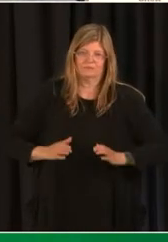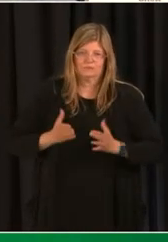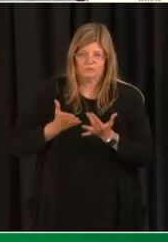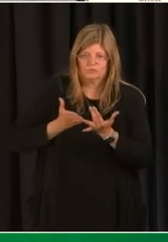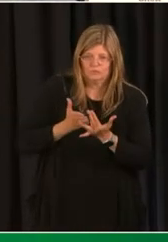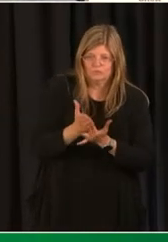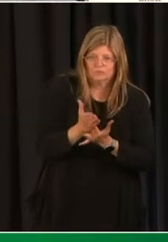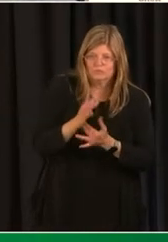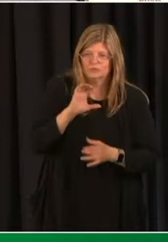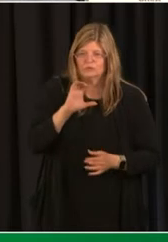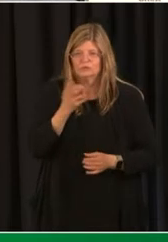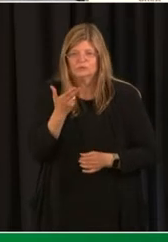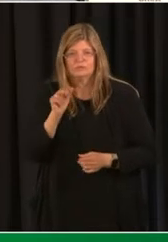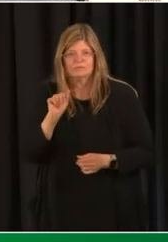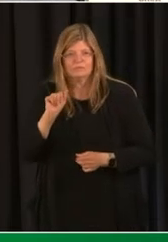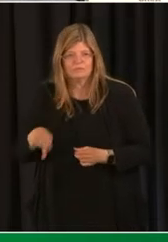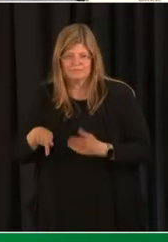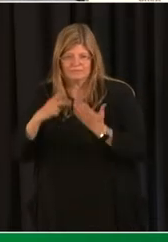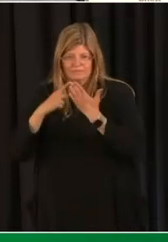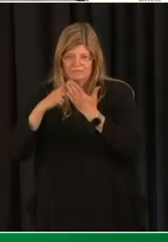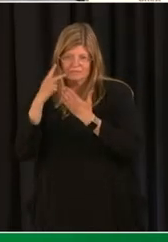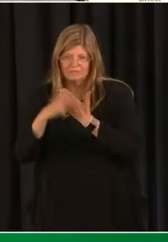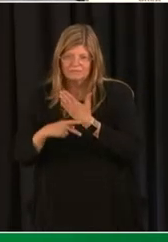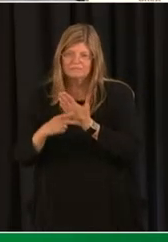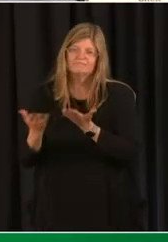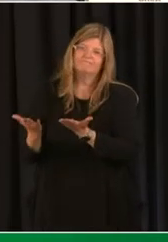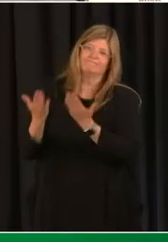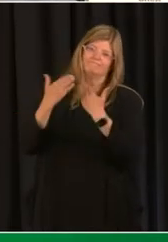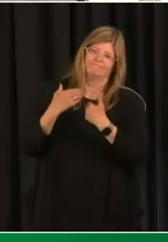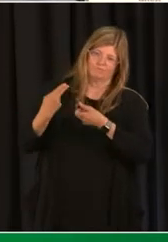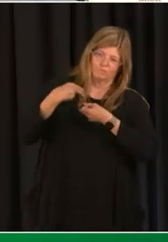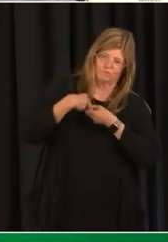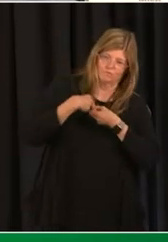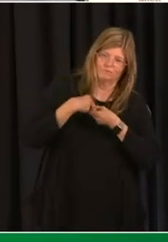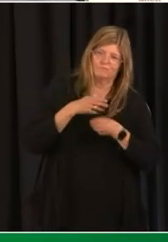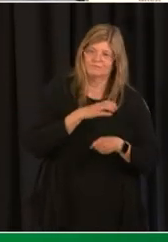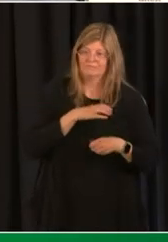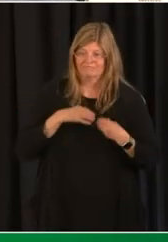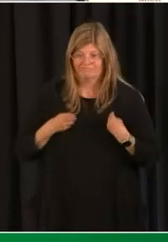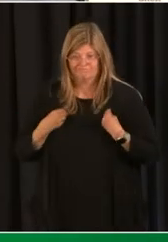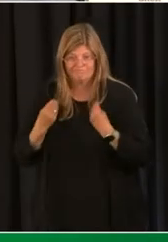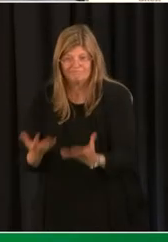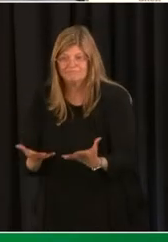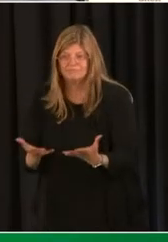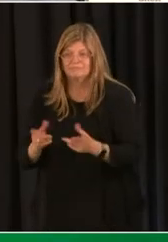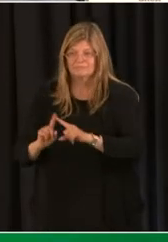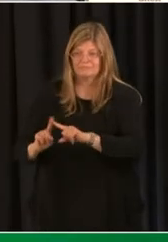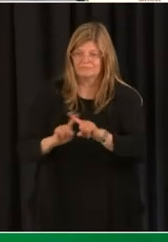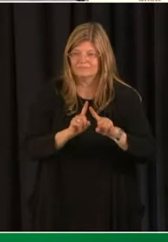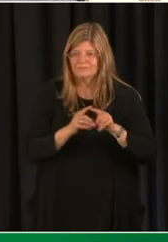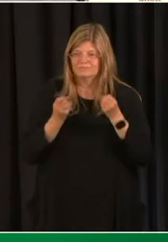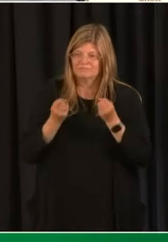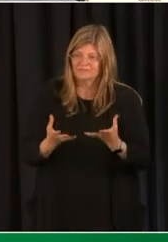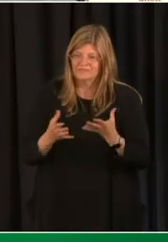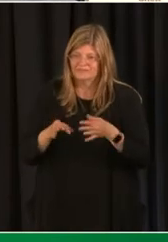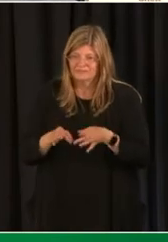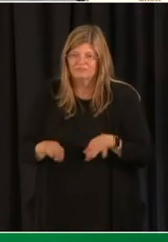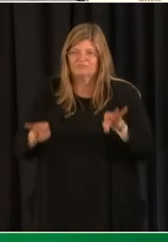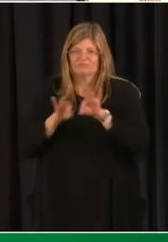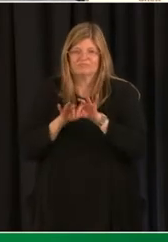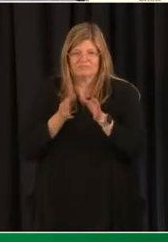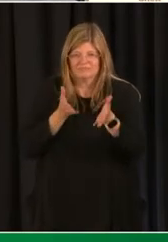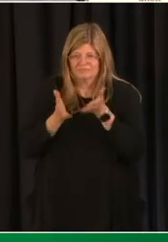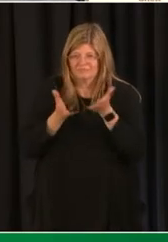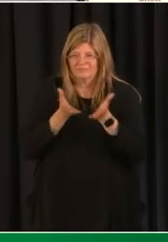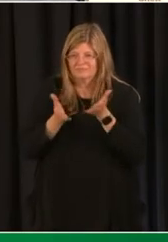in this recent year, and they also provide many essential wraparound services to people in addition to other financial